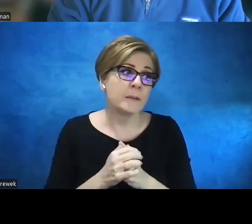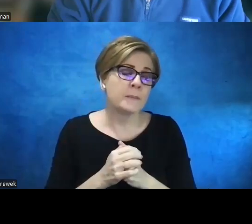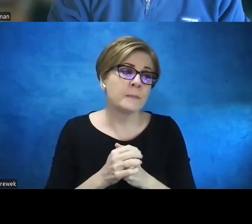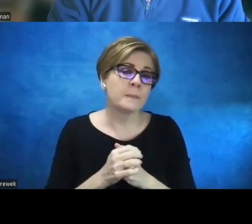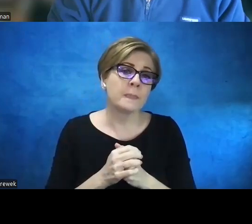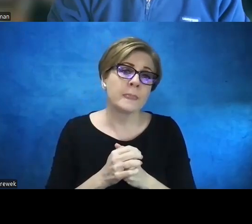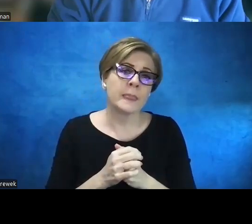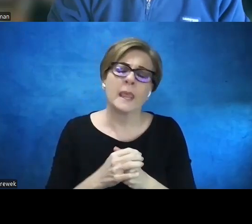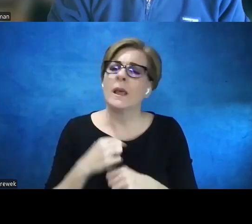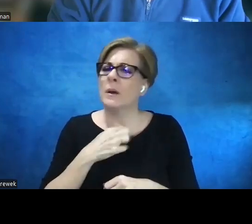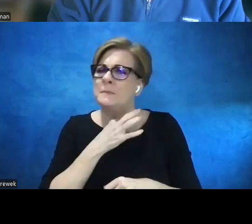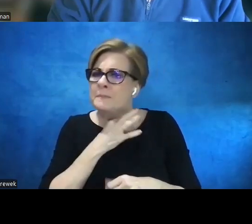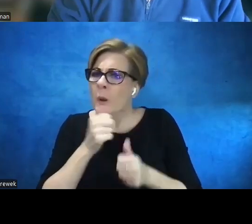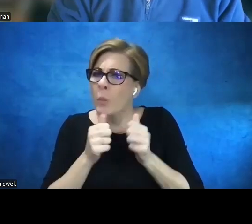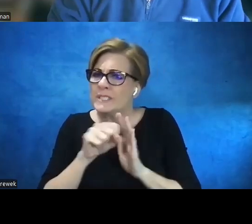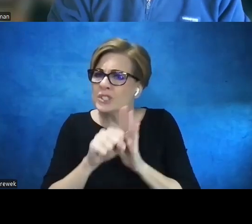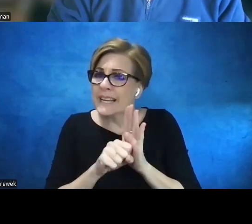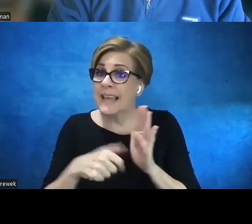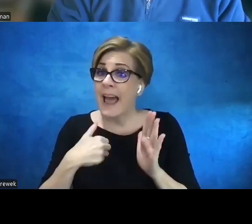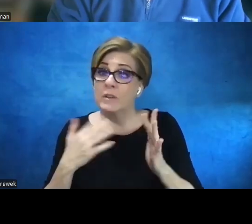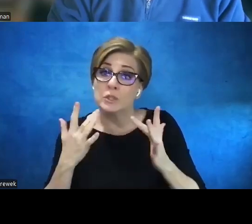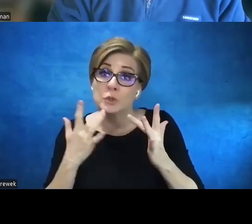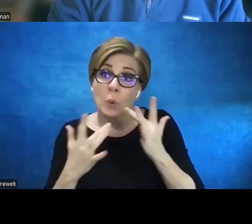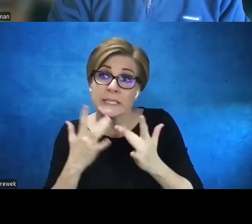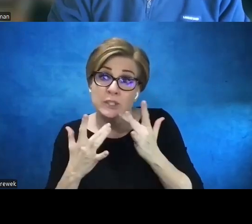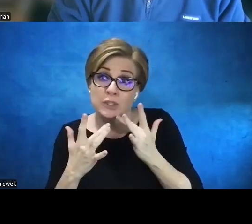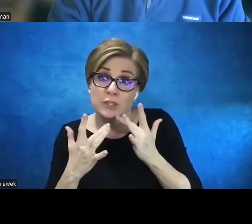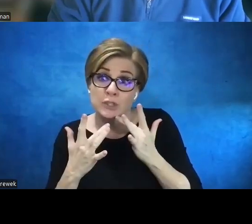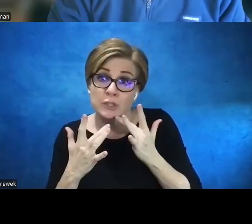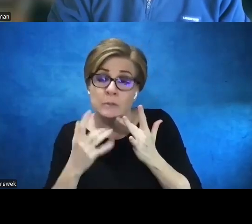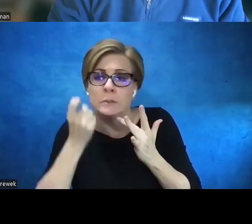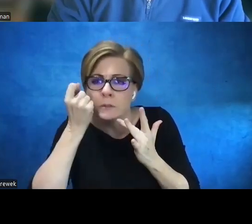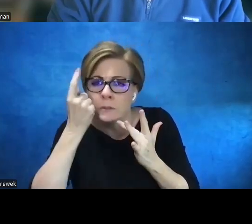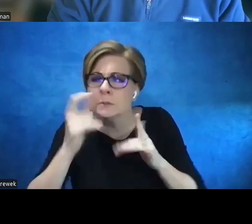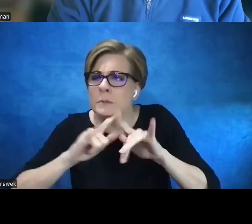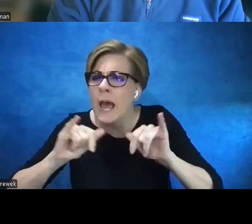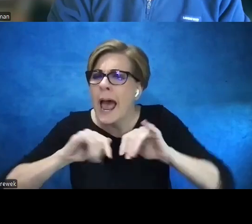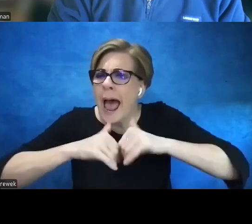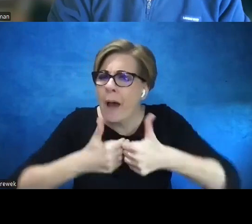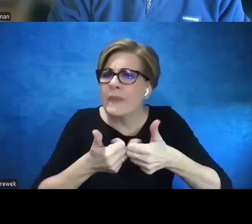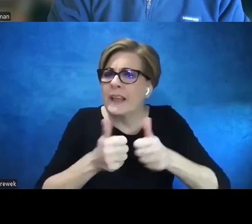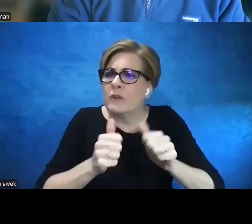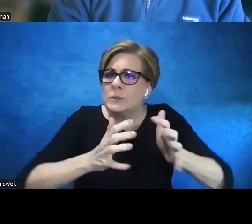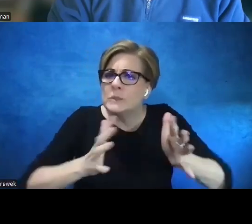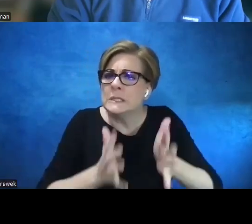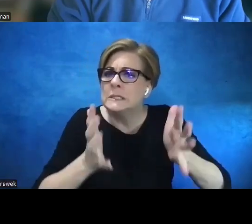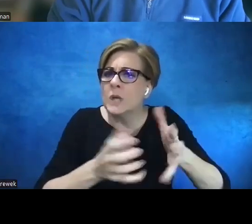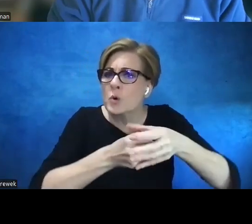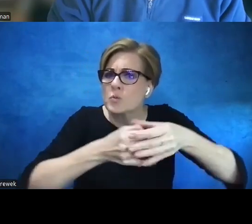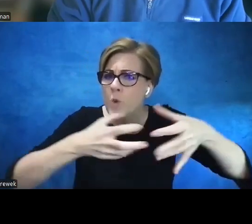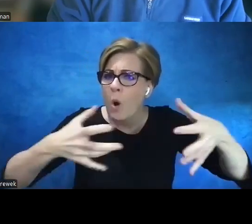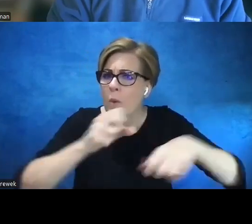what states have shortages, but what are they trying to do to grow the behavioral health workforce? And what's interesting